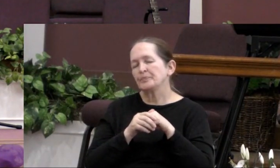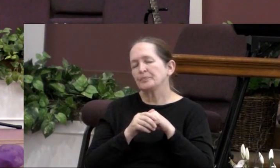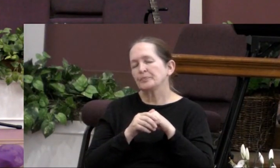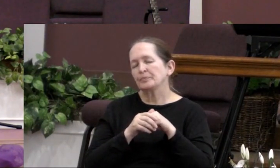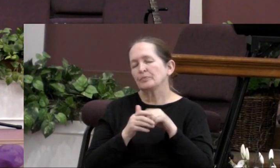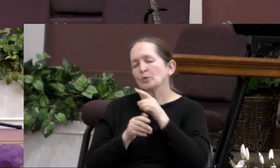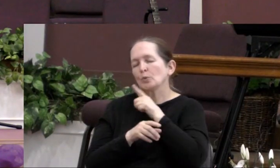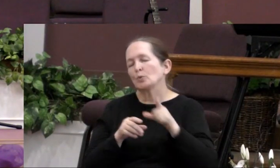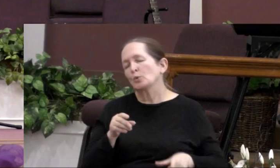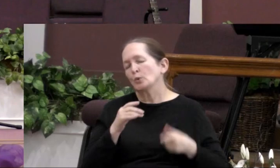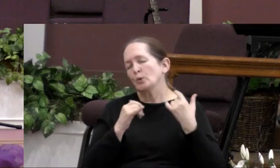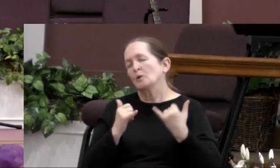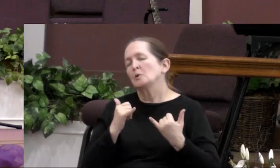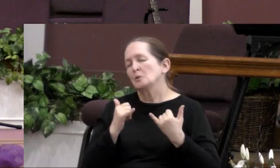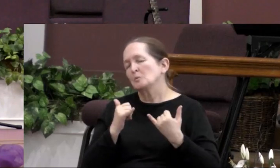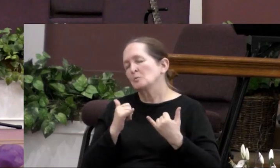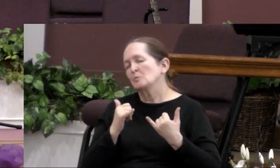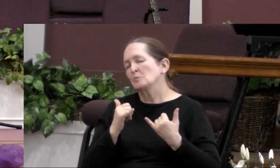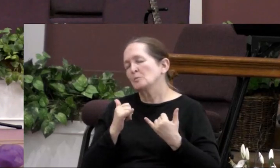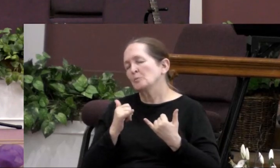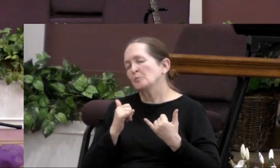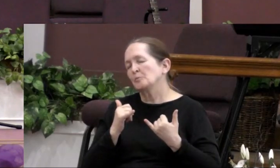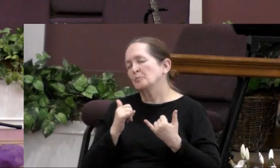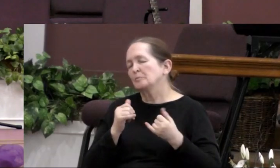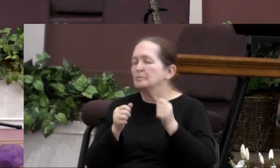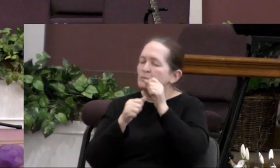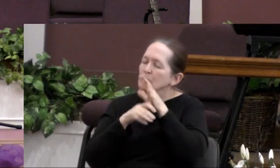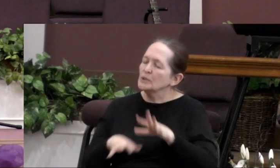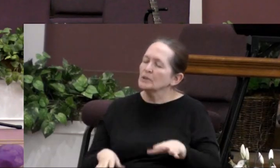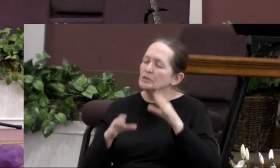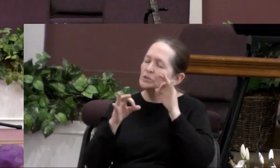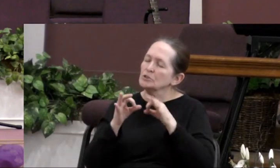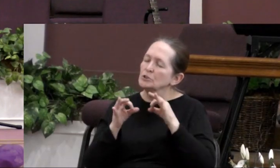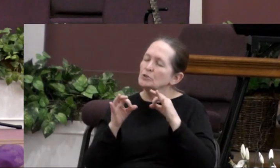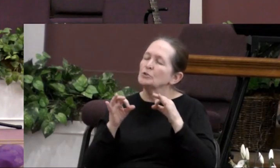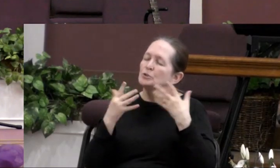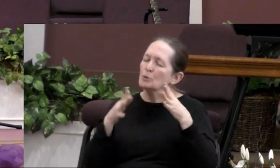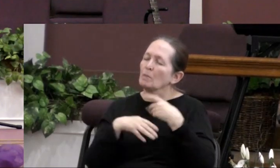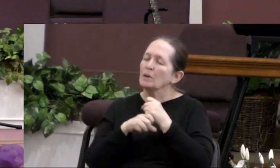Lord, right now, bless the decisions that are made here.